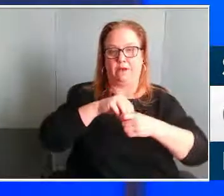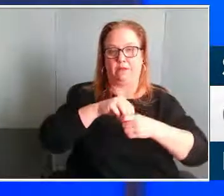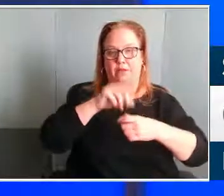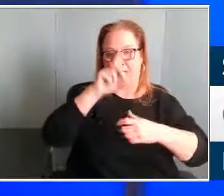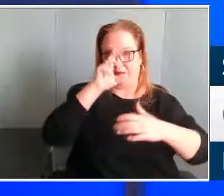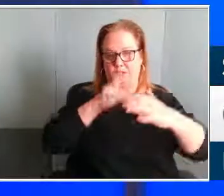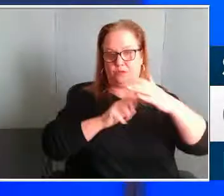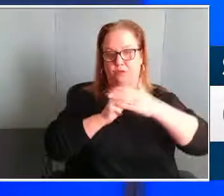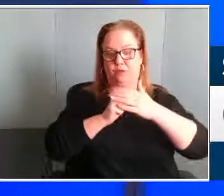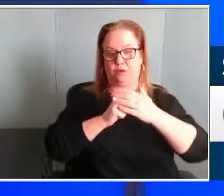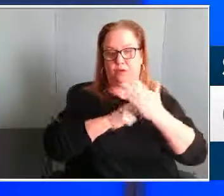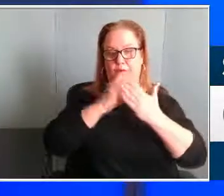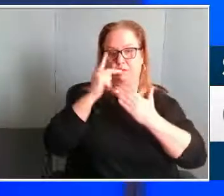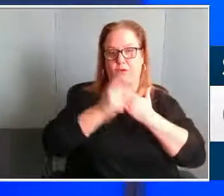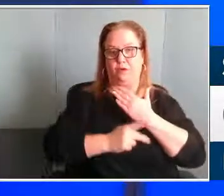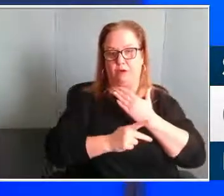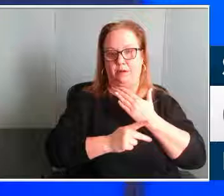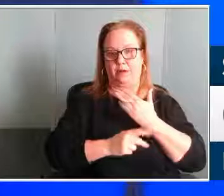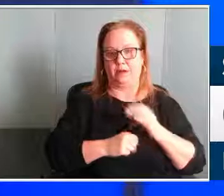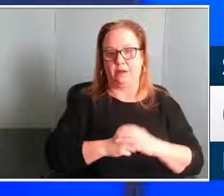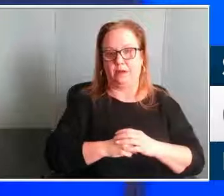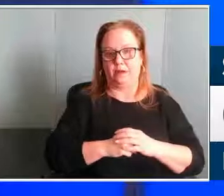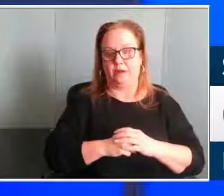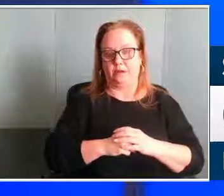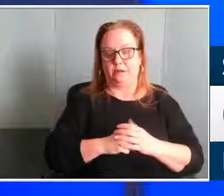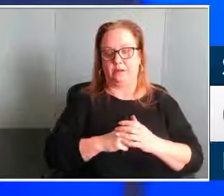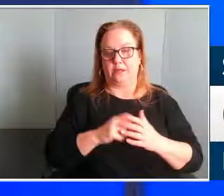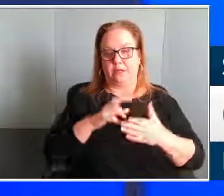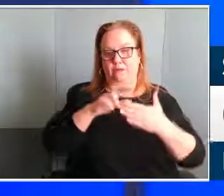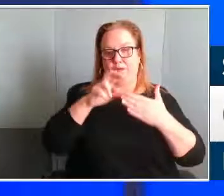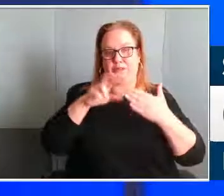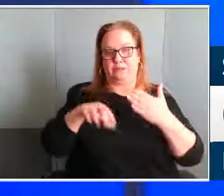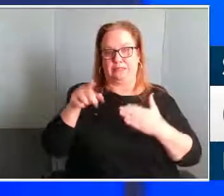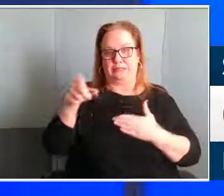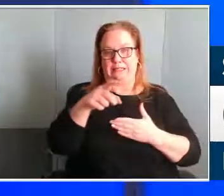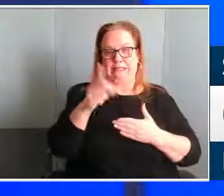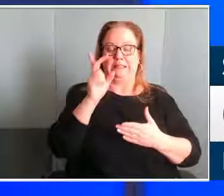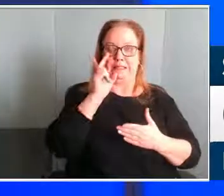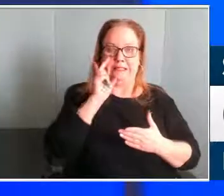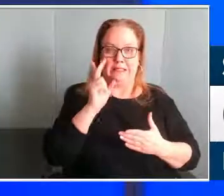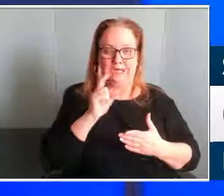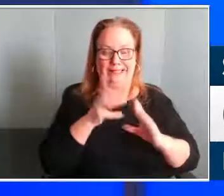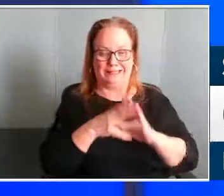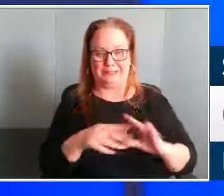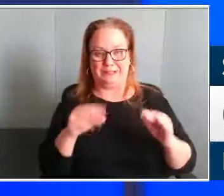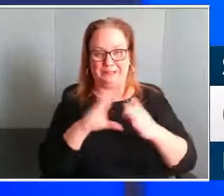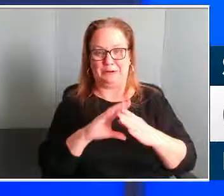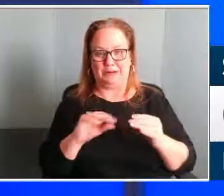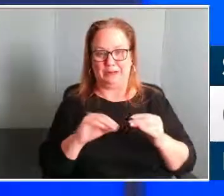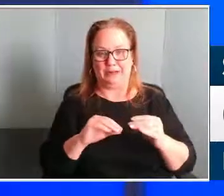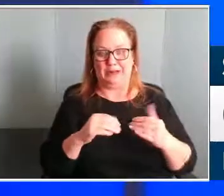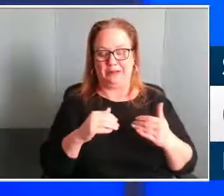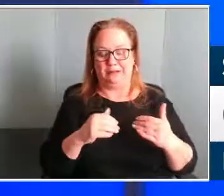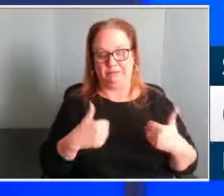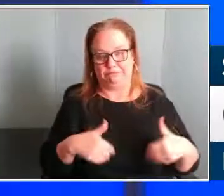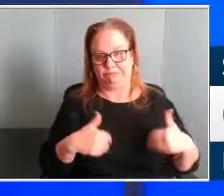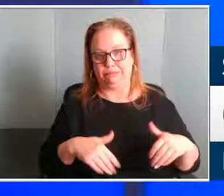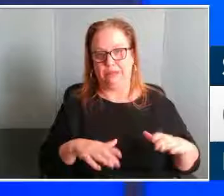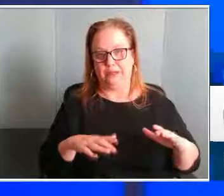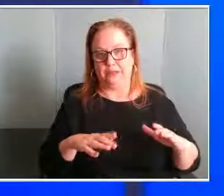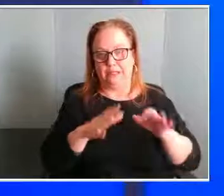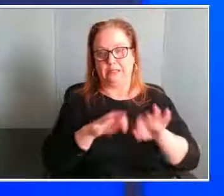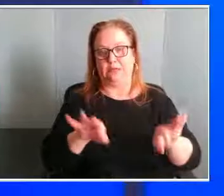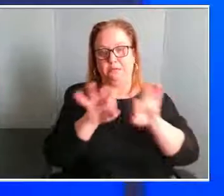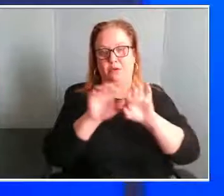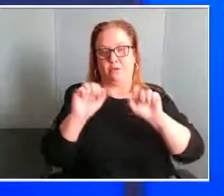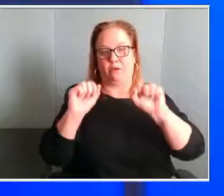of them behind the scenes, to have outcomes like this and to see this kind of story, you know, really makes it, it's important for all of